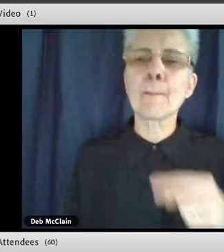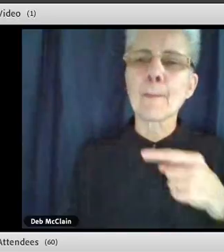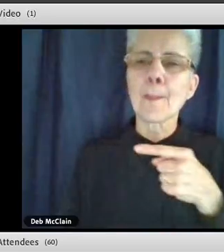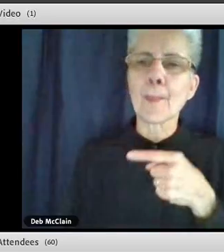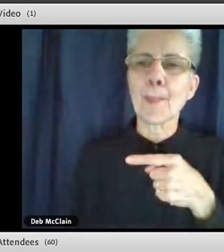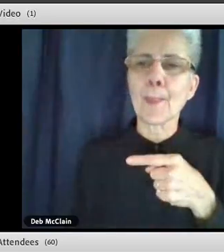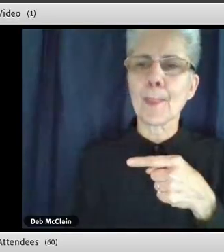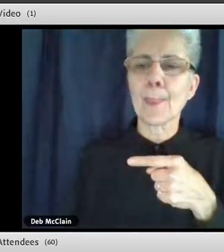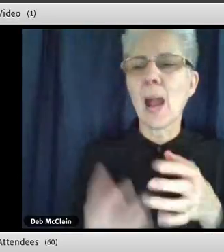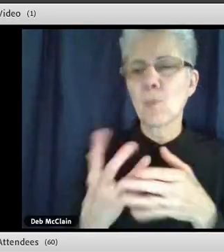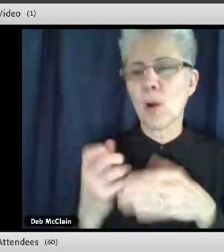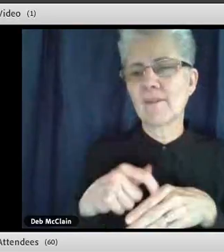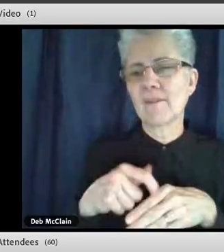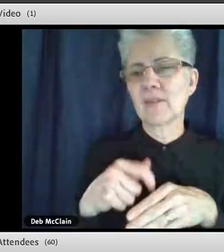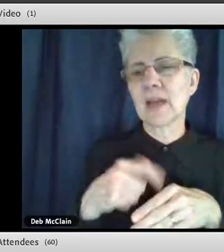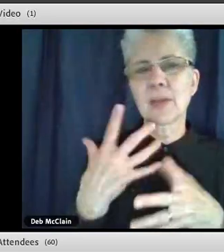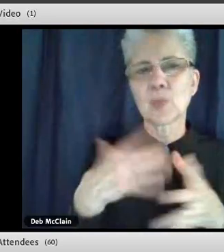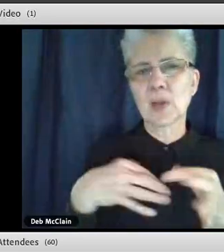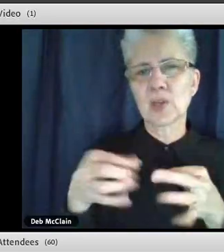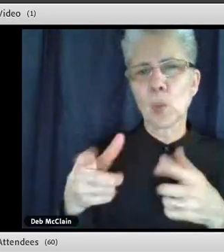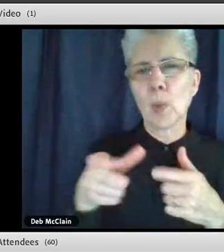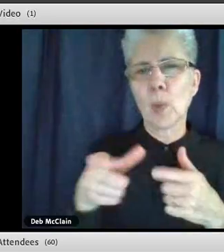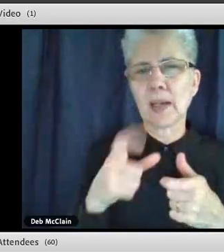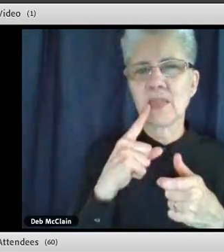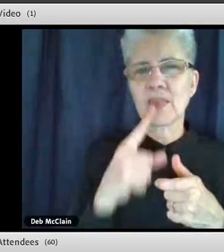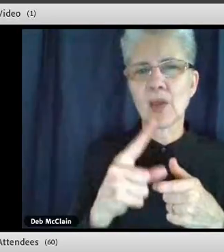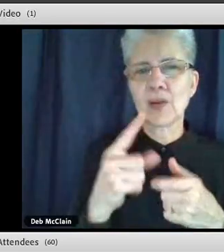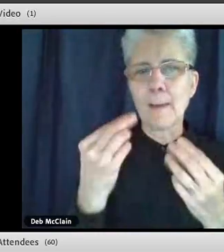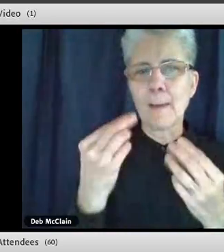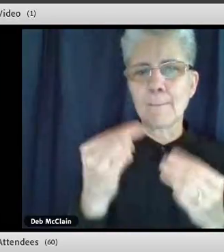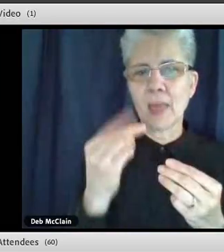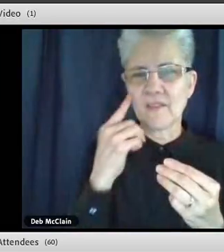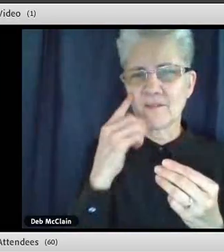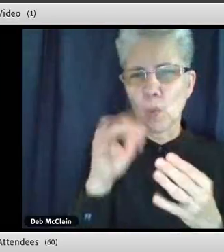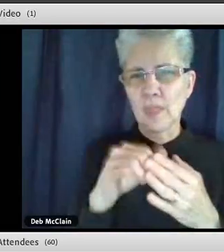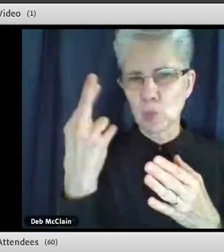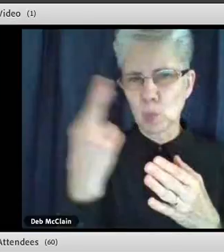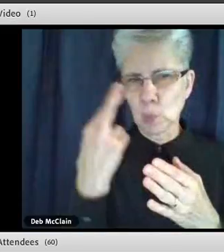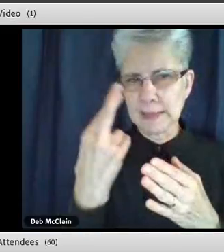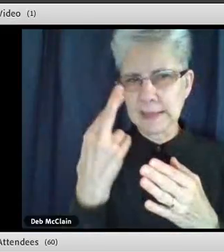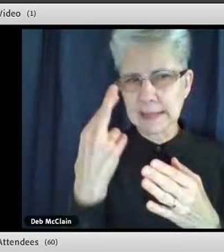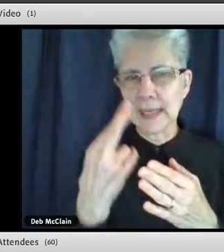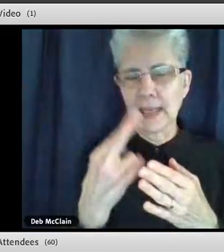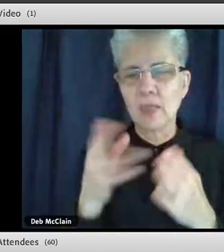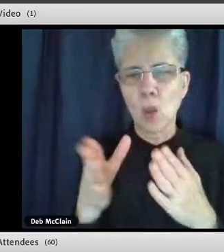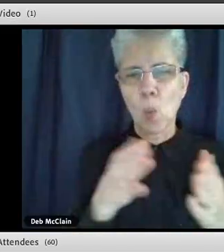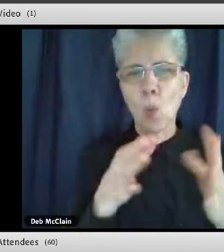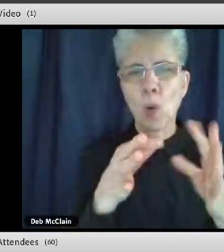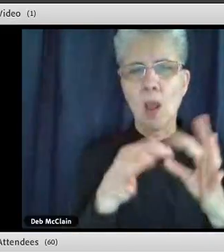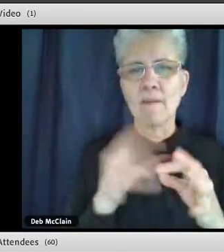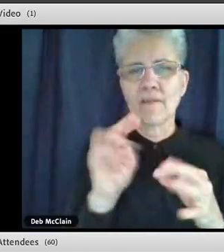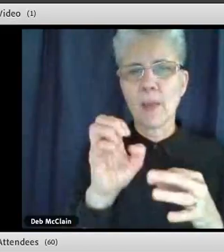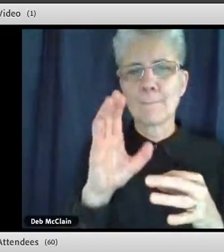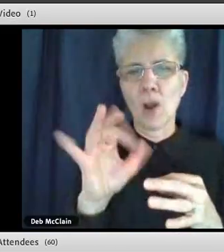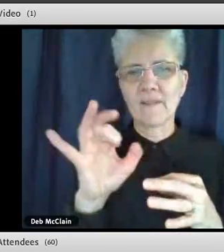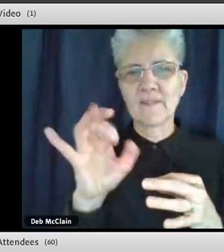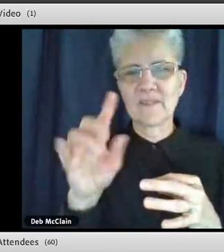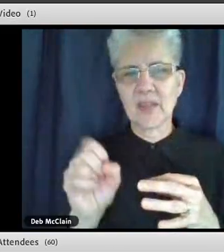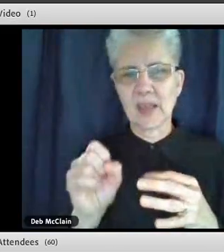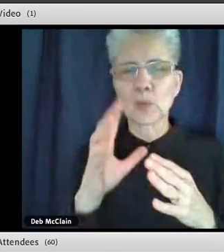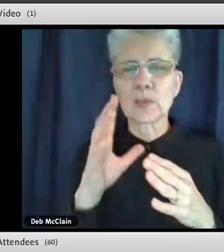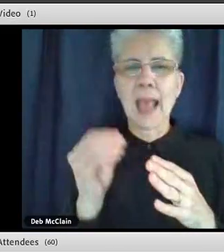running out of time here, I want just very quickly, there's a kind of a method to the madness here in terms of the order. of the MARC fields and kind of the,